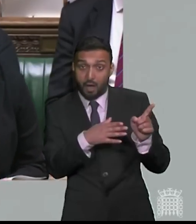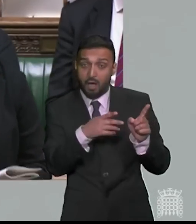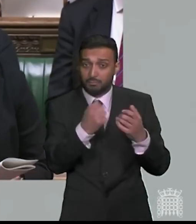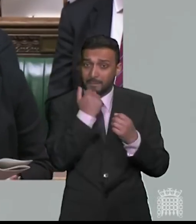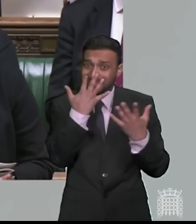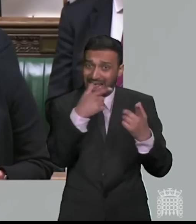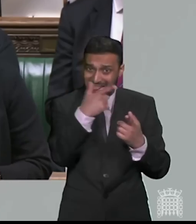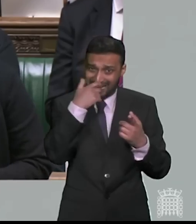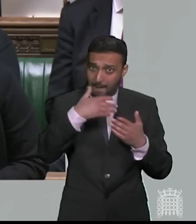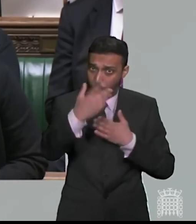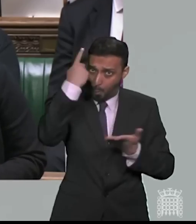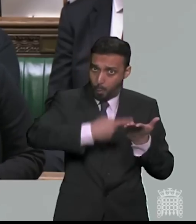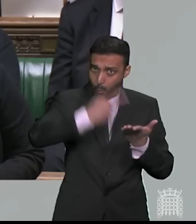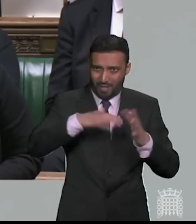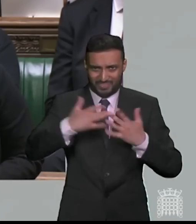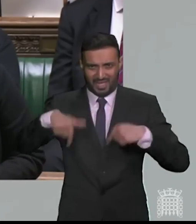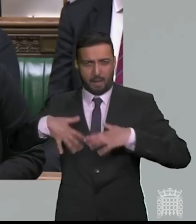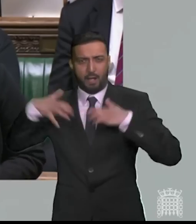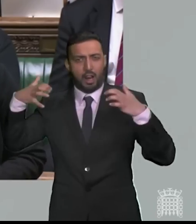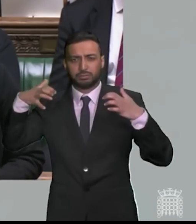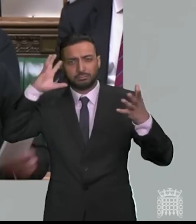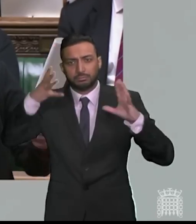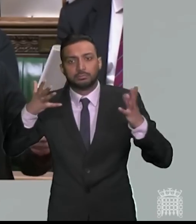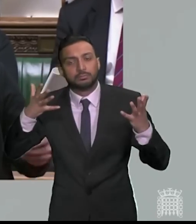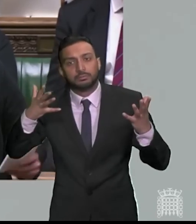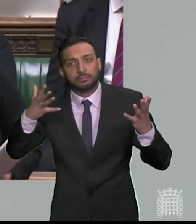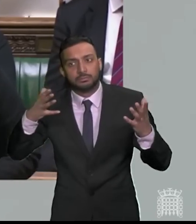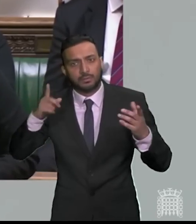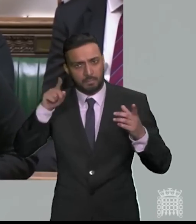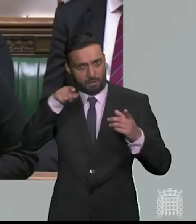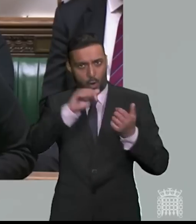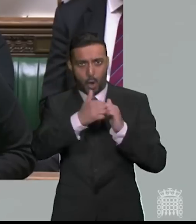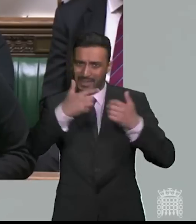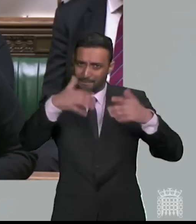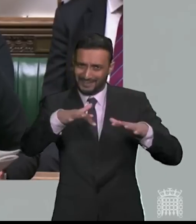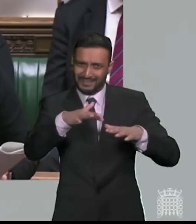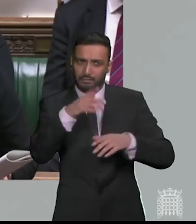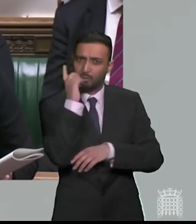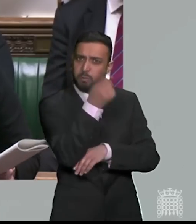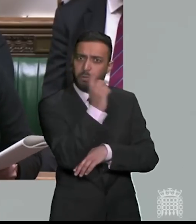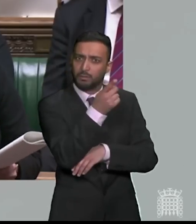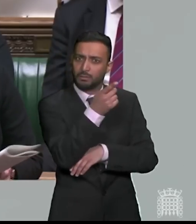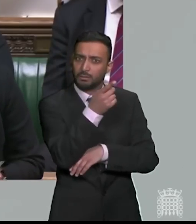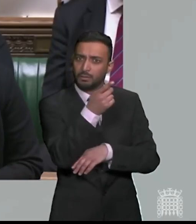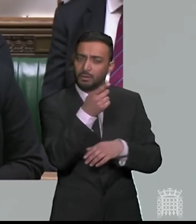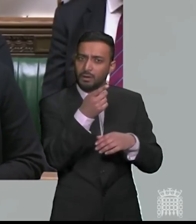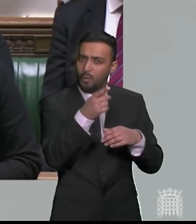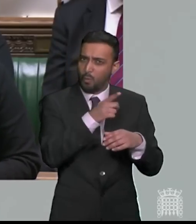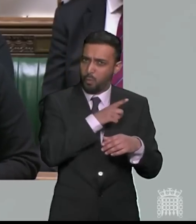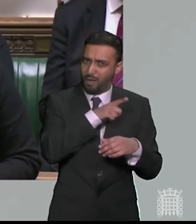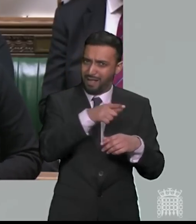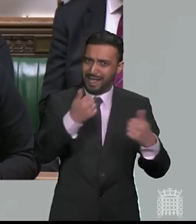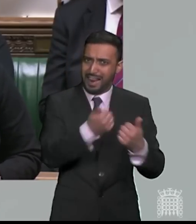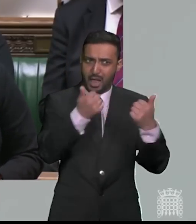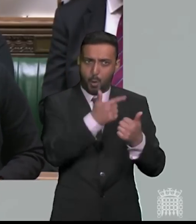and the warnings from his colleagues, why is he going to let the blob have more say over things like holiday